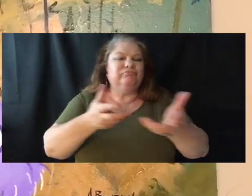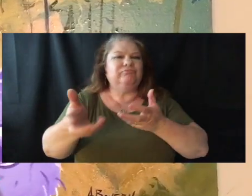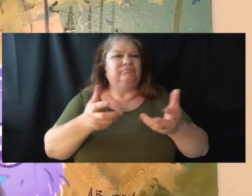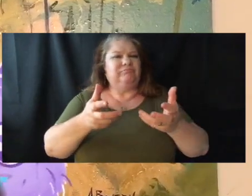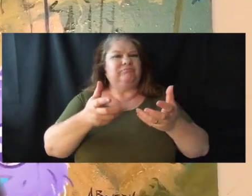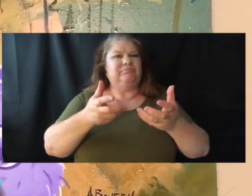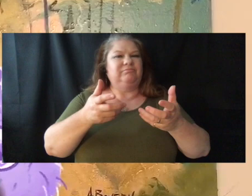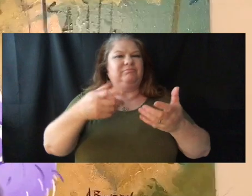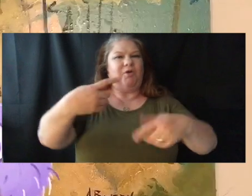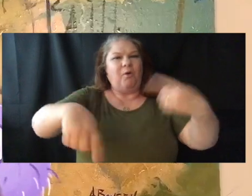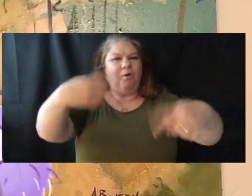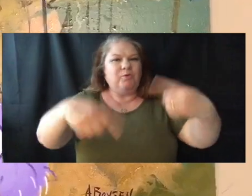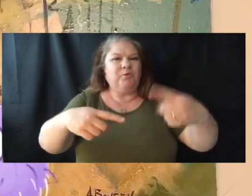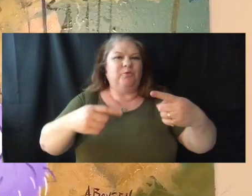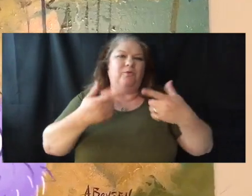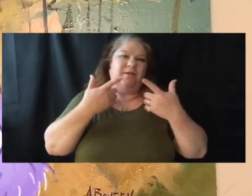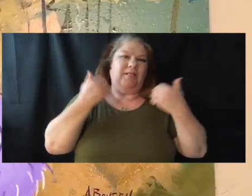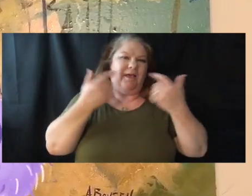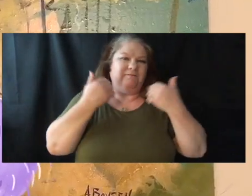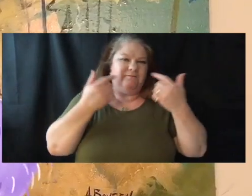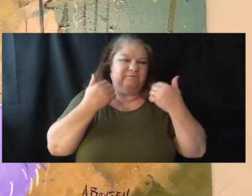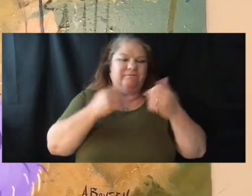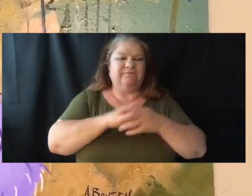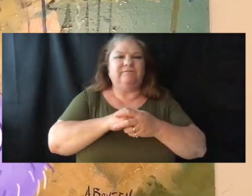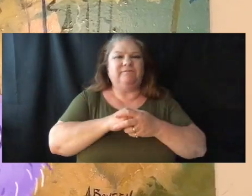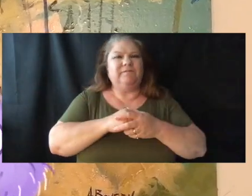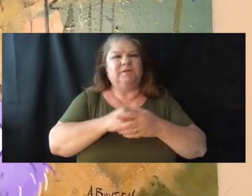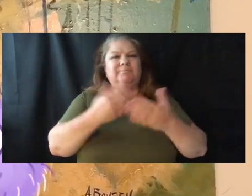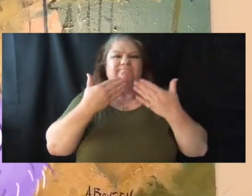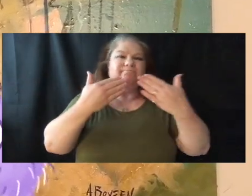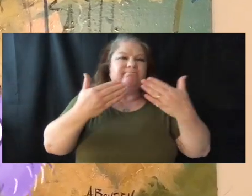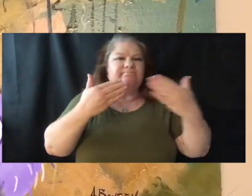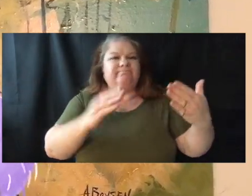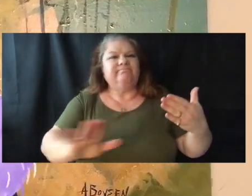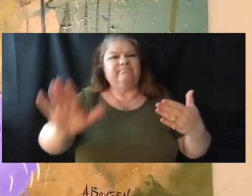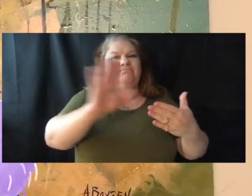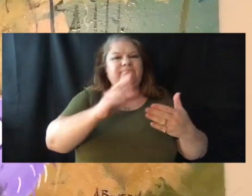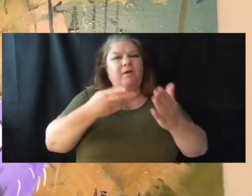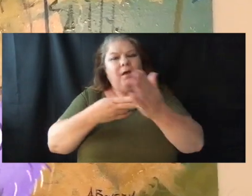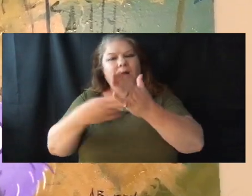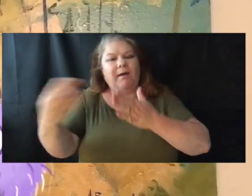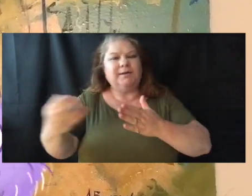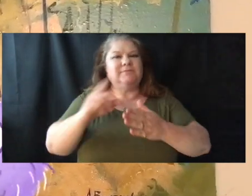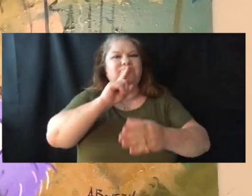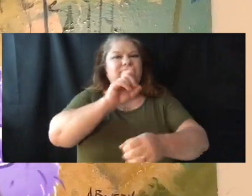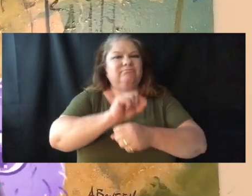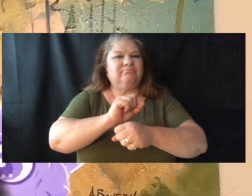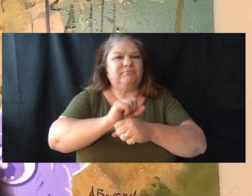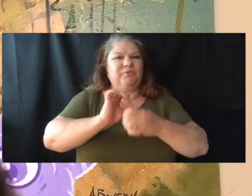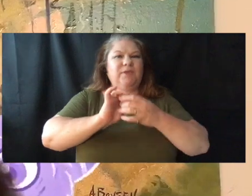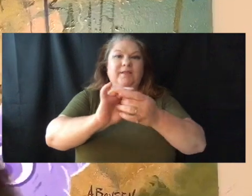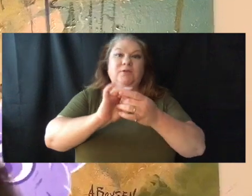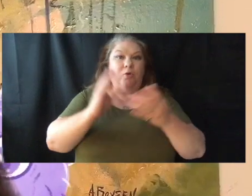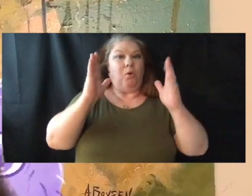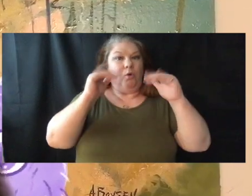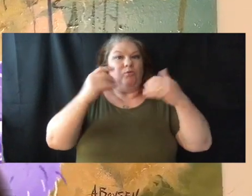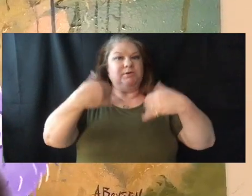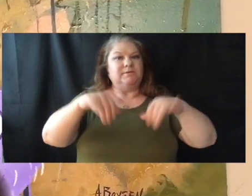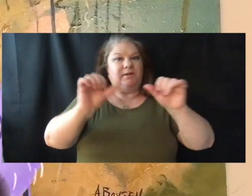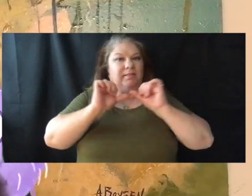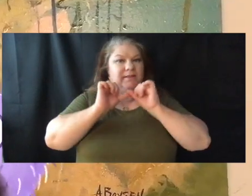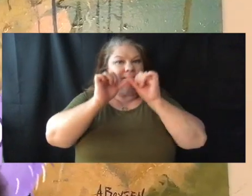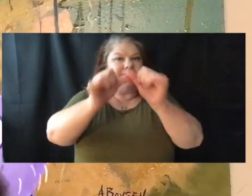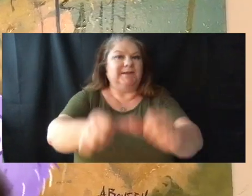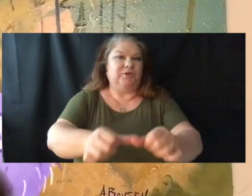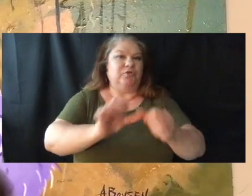debating, arguing, and laughing. I appreciate our honest and sincere relationships. I hope we can sustain them after